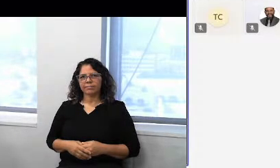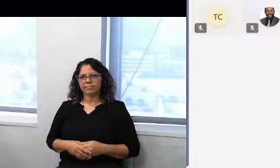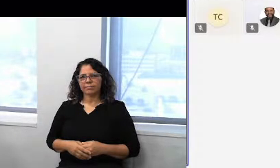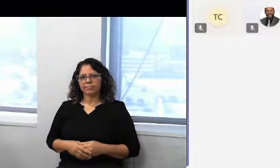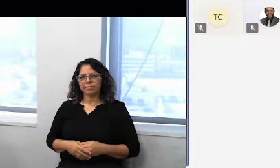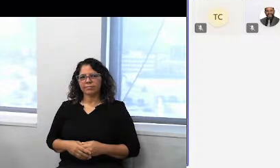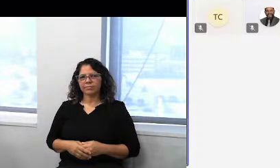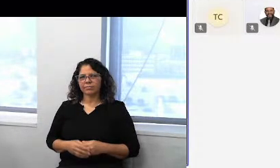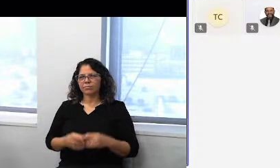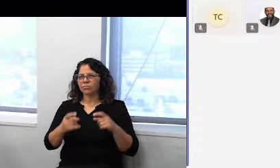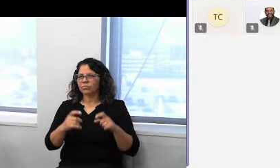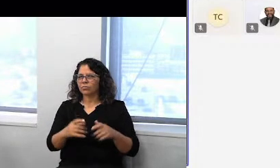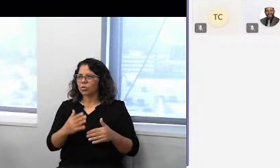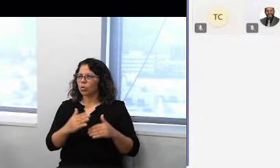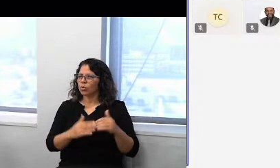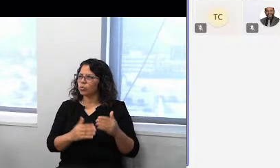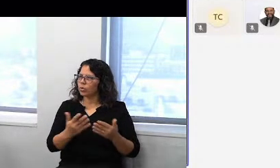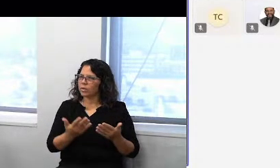one must